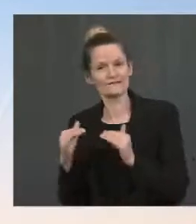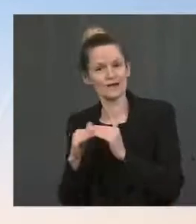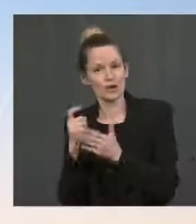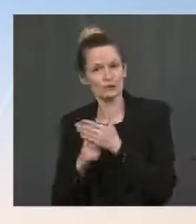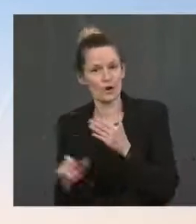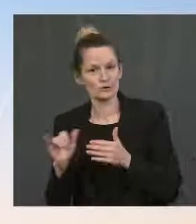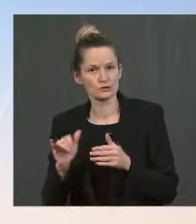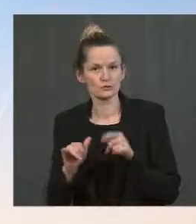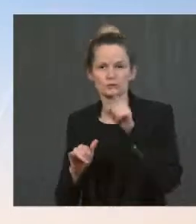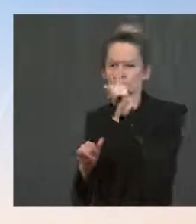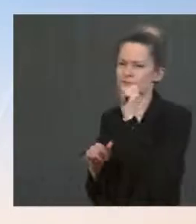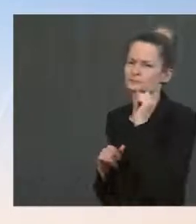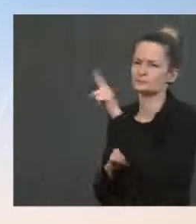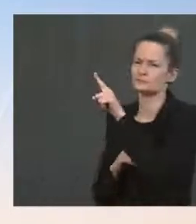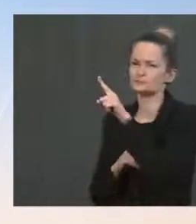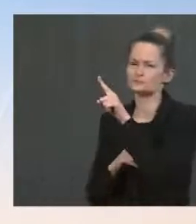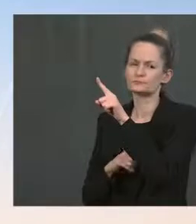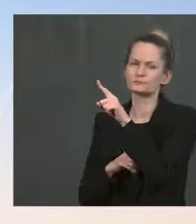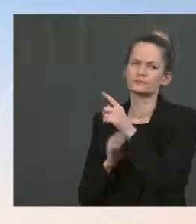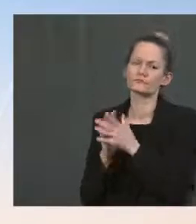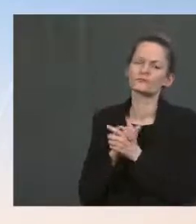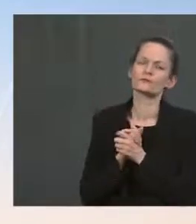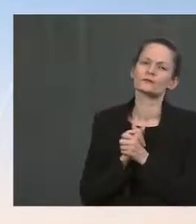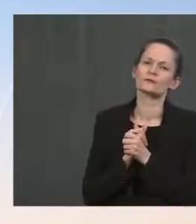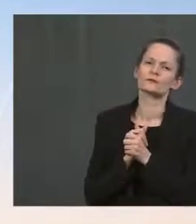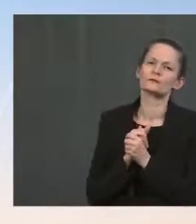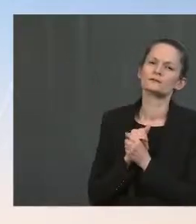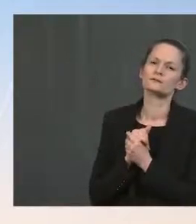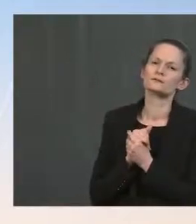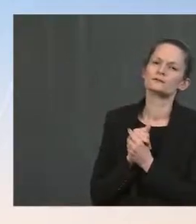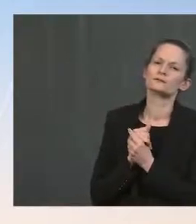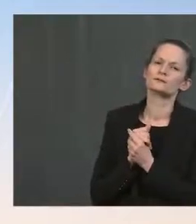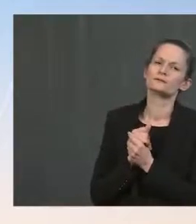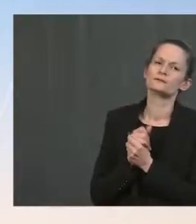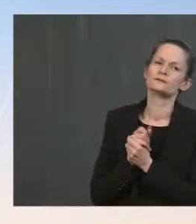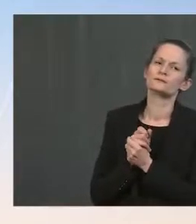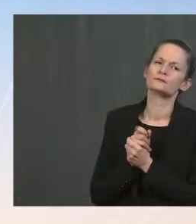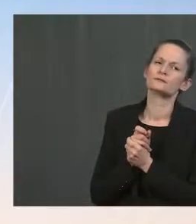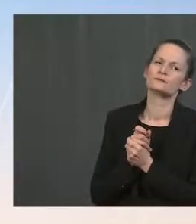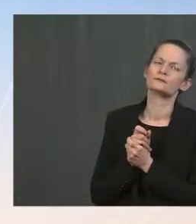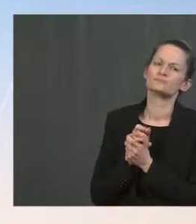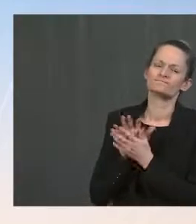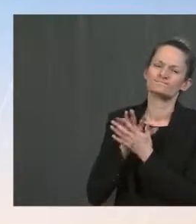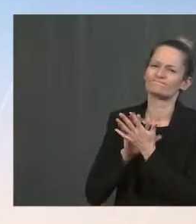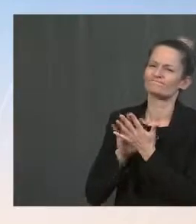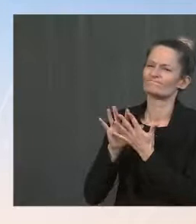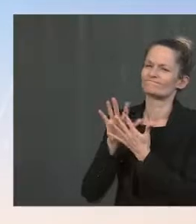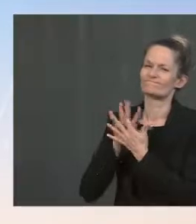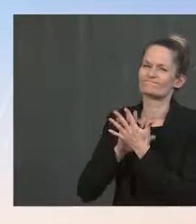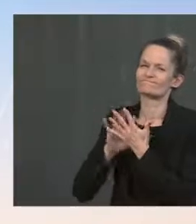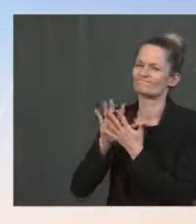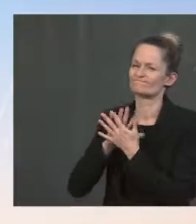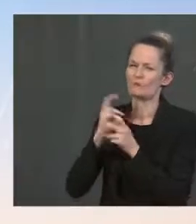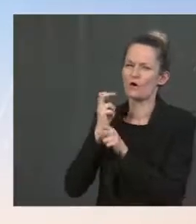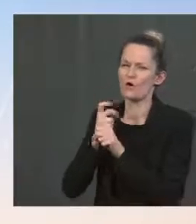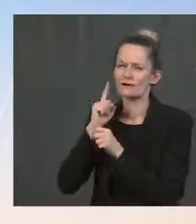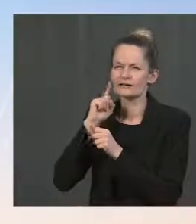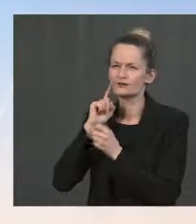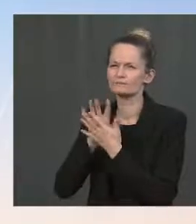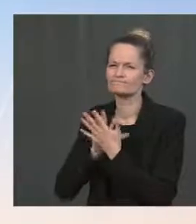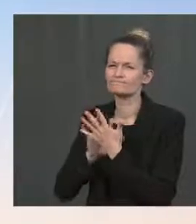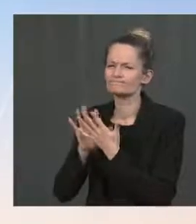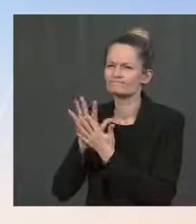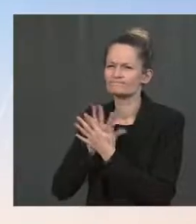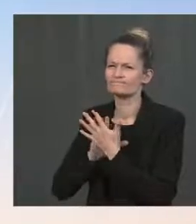very strong projections for the growth of the economy. This week, though, Goldman Sachs downgraded its projections for